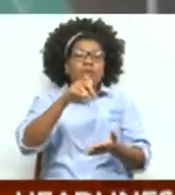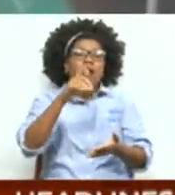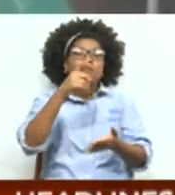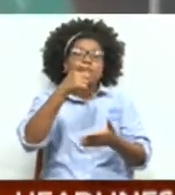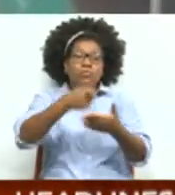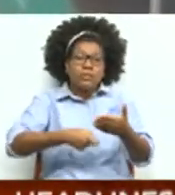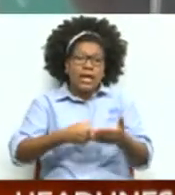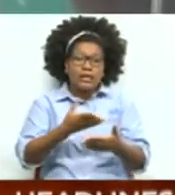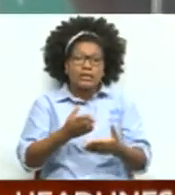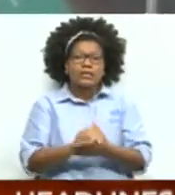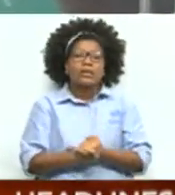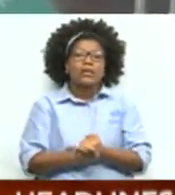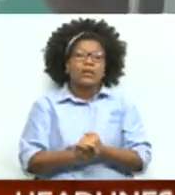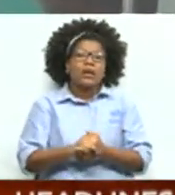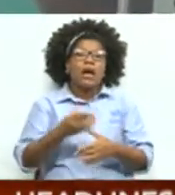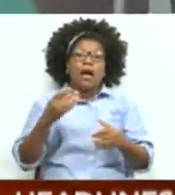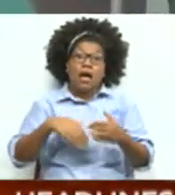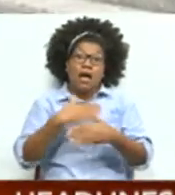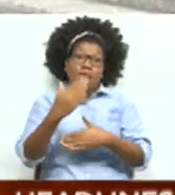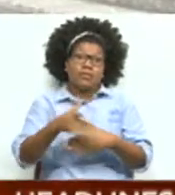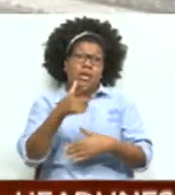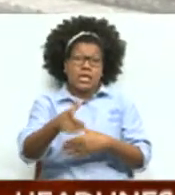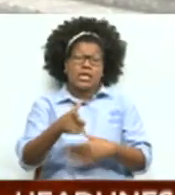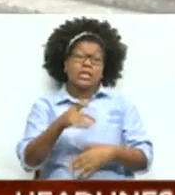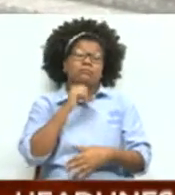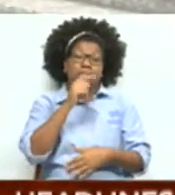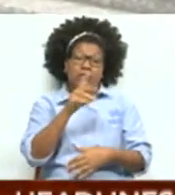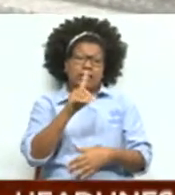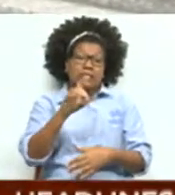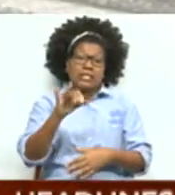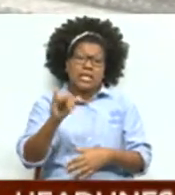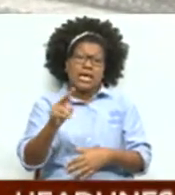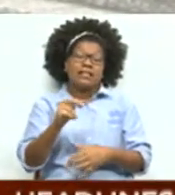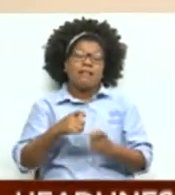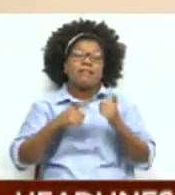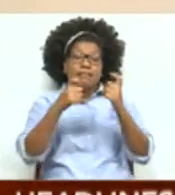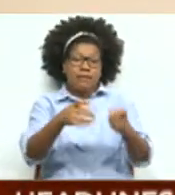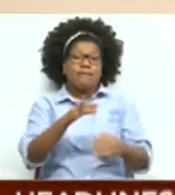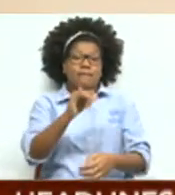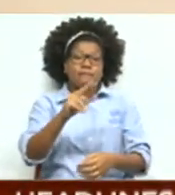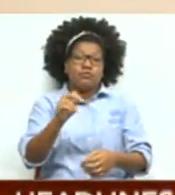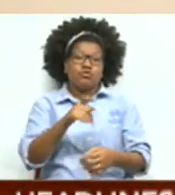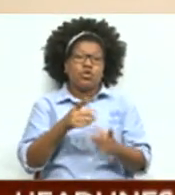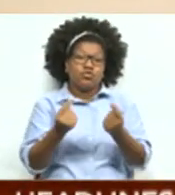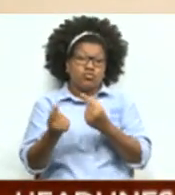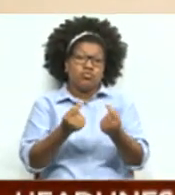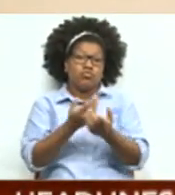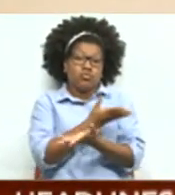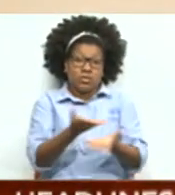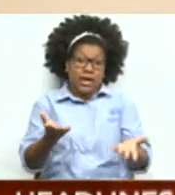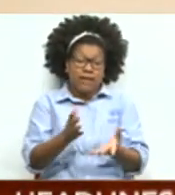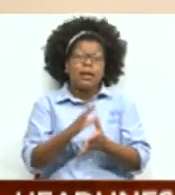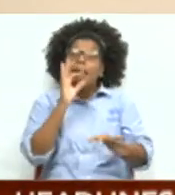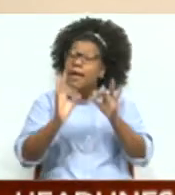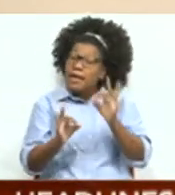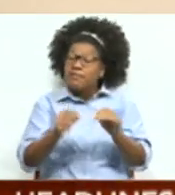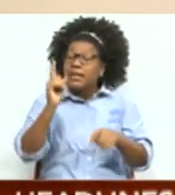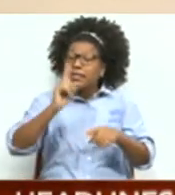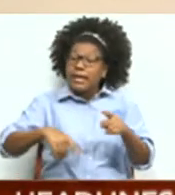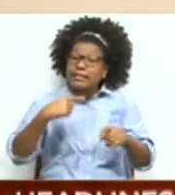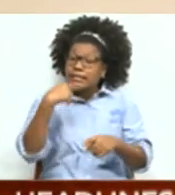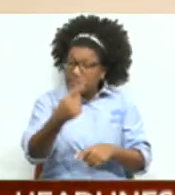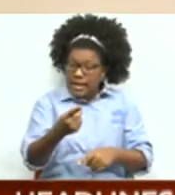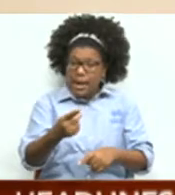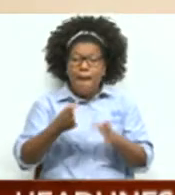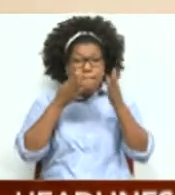his denial that he gave the instruction to do so. If he cannot say it publicly, then he